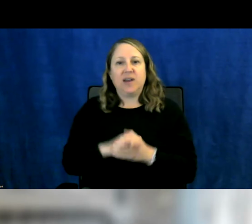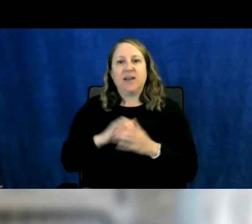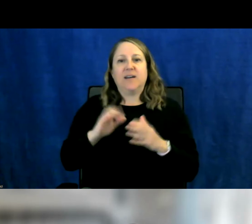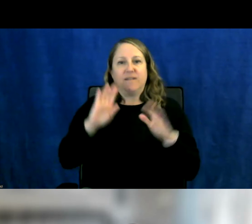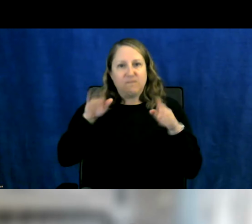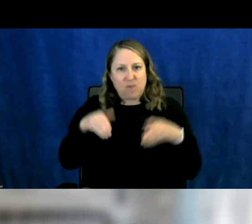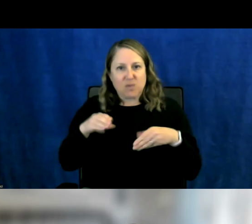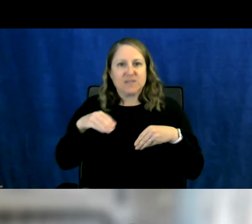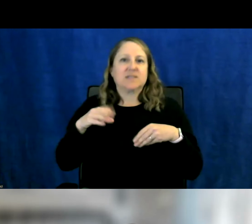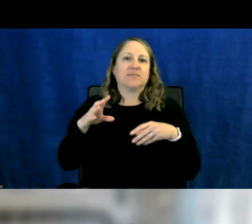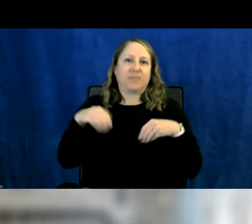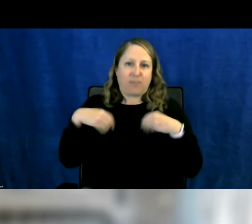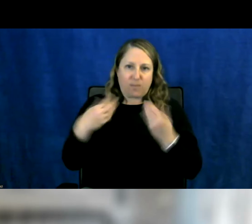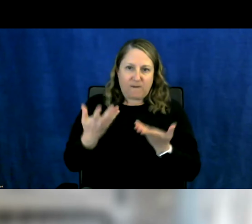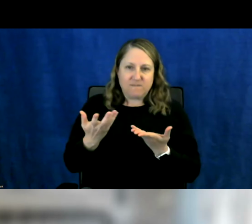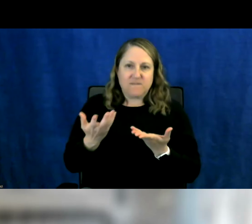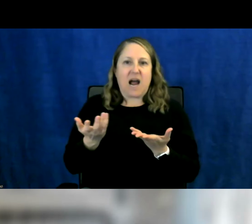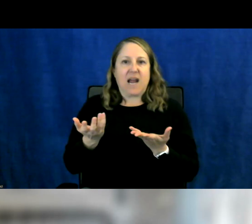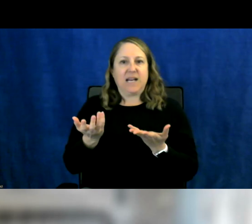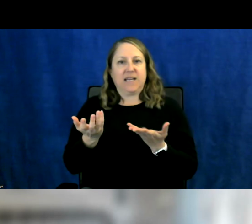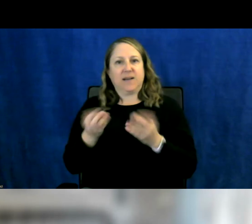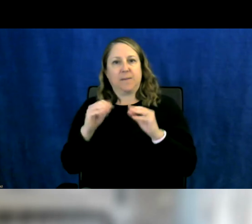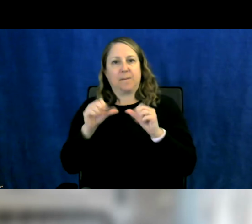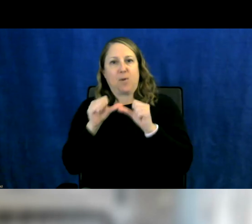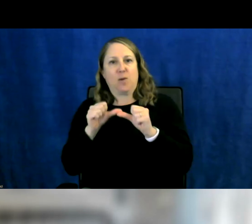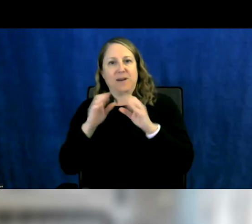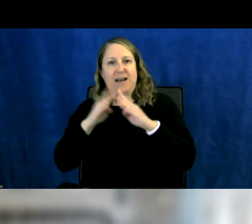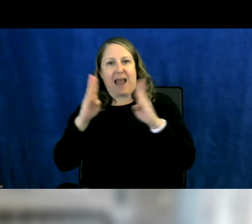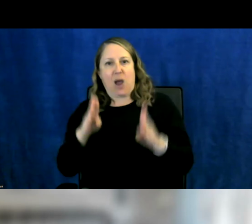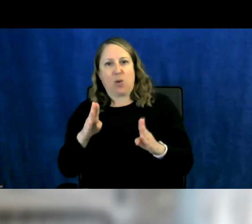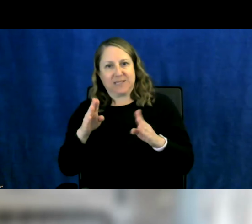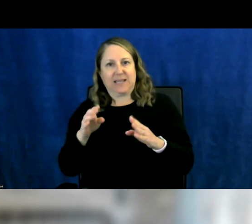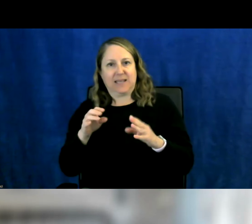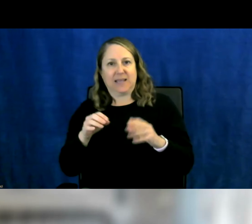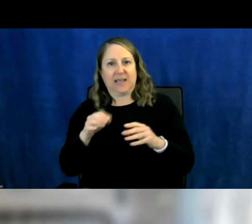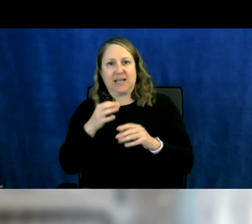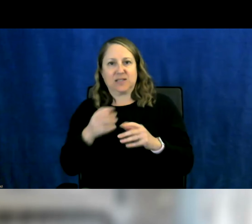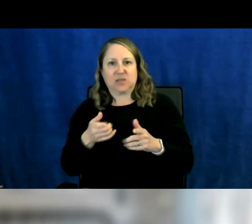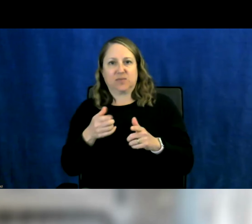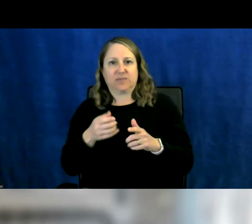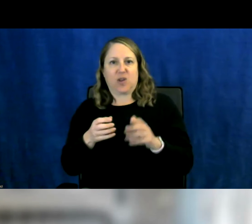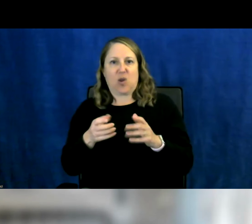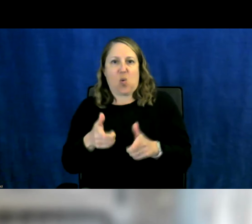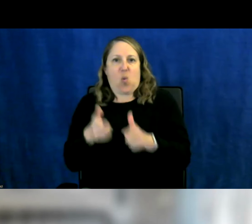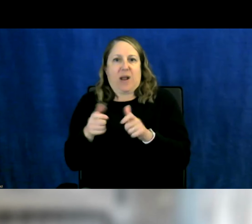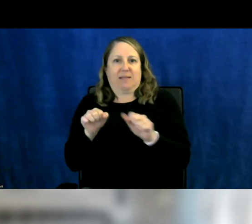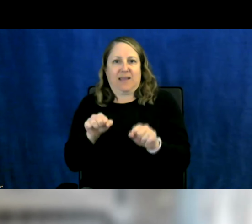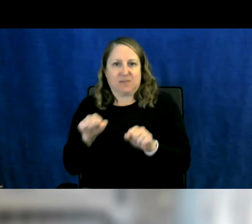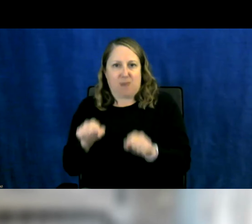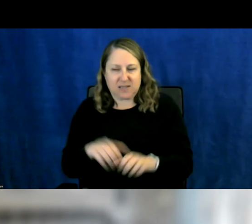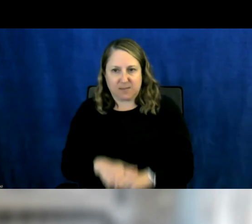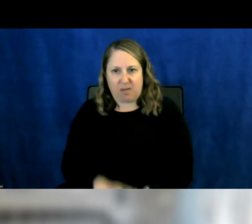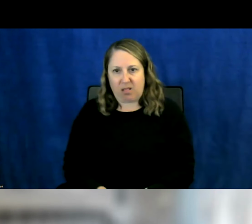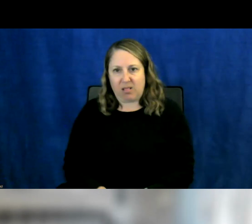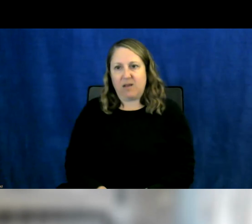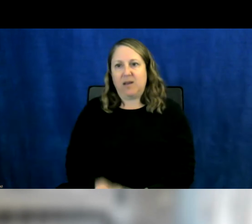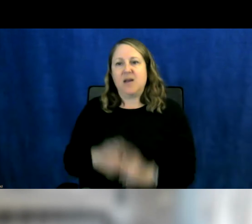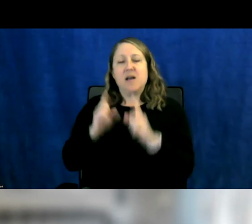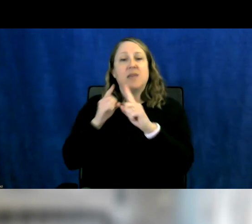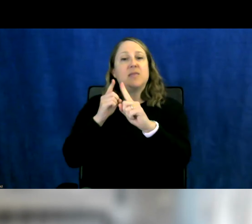individuals experiencing homelessness to permanent housing as quickly as possible. The mission of the council is to develop policies